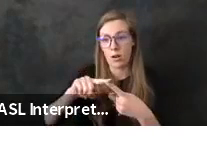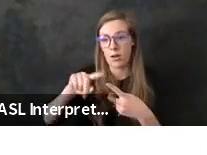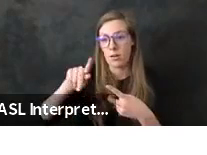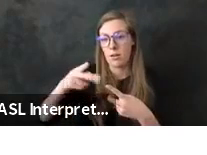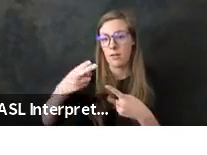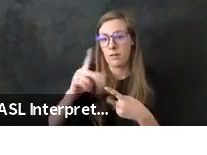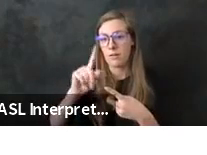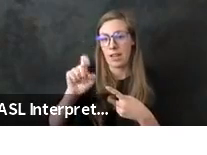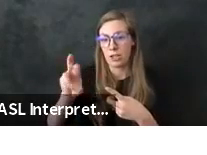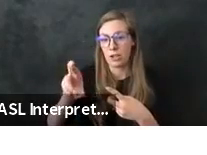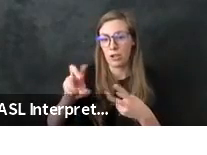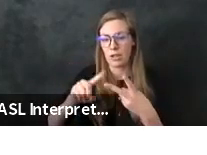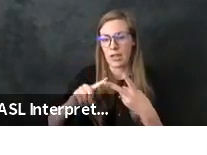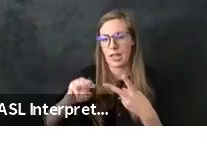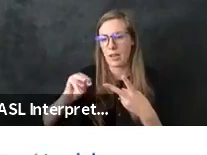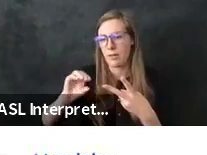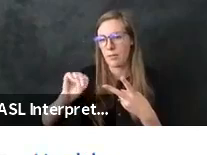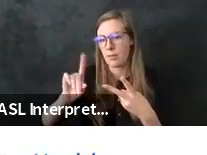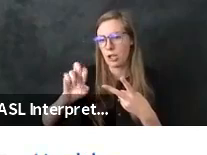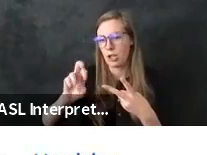slide, please.